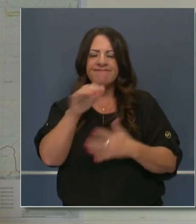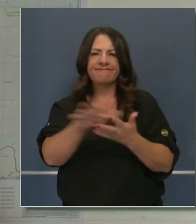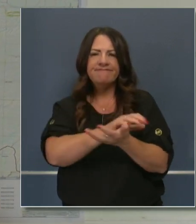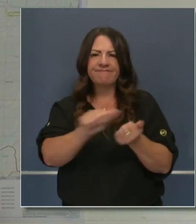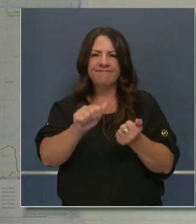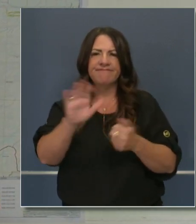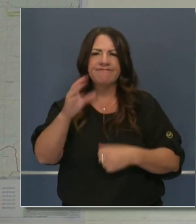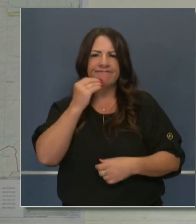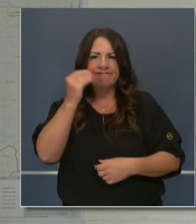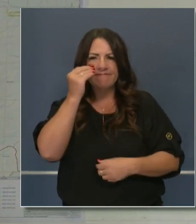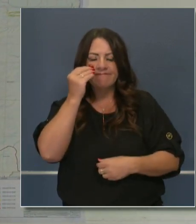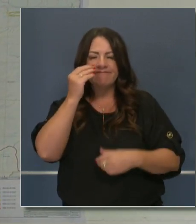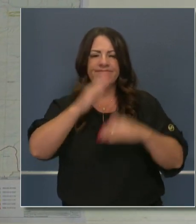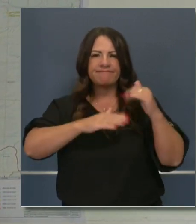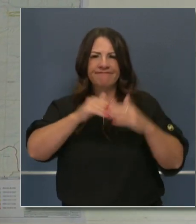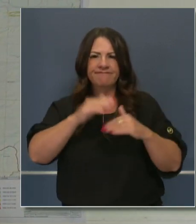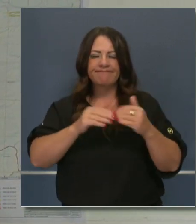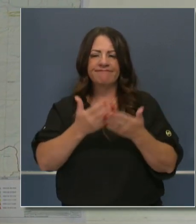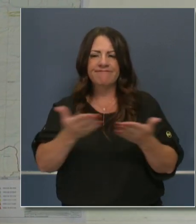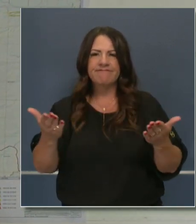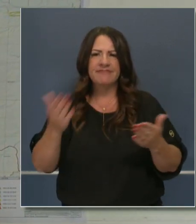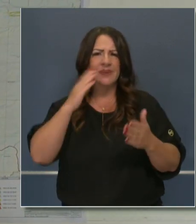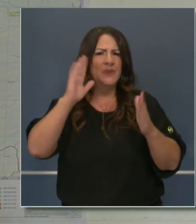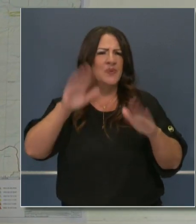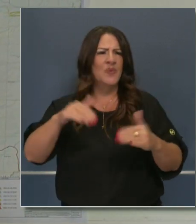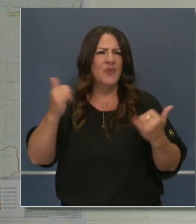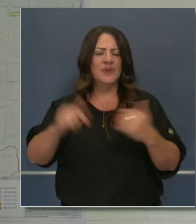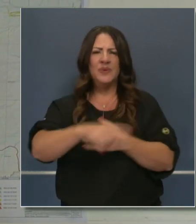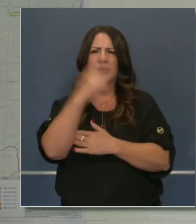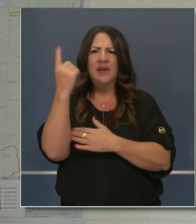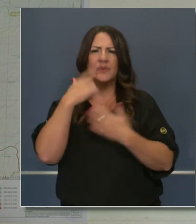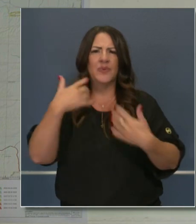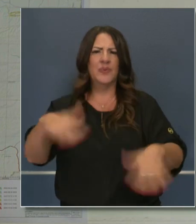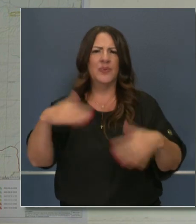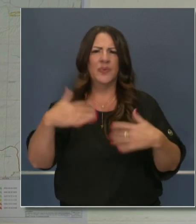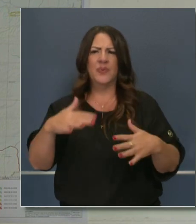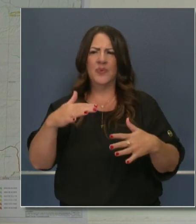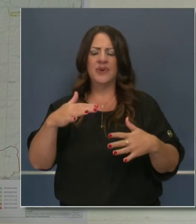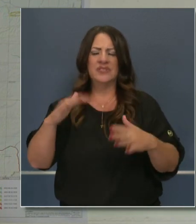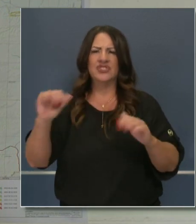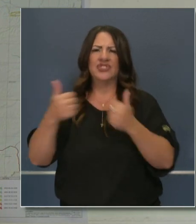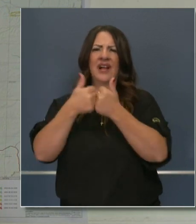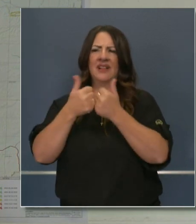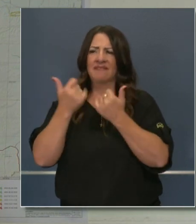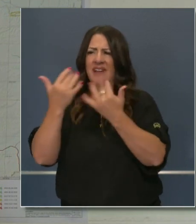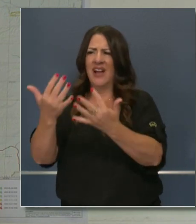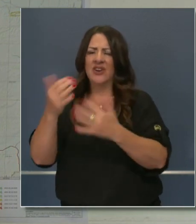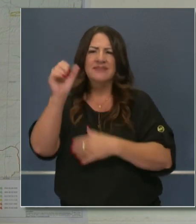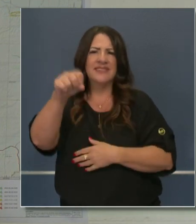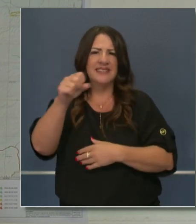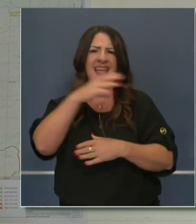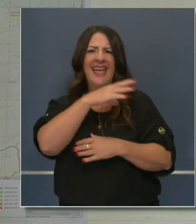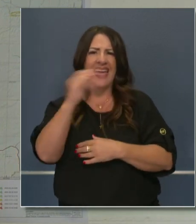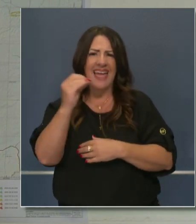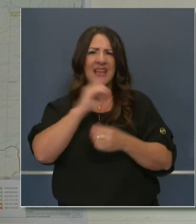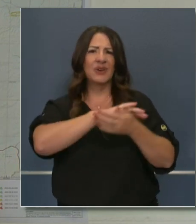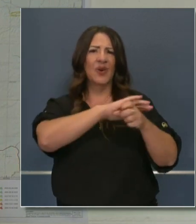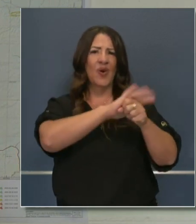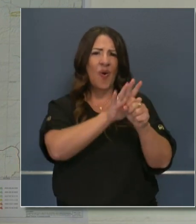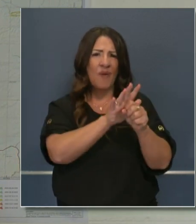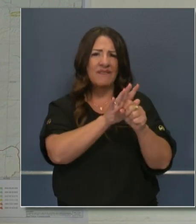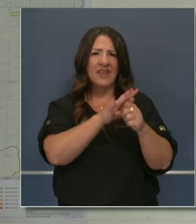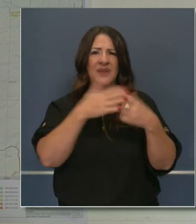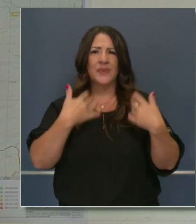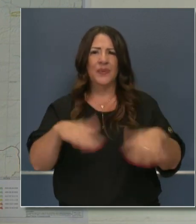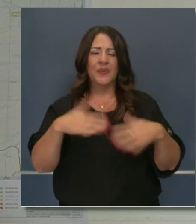very challenging time, notwithstanding the COVID environment that we're all dealing with and the complexities that are brought